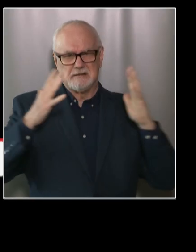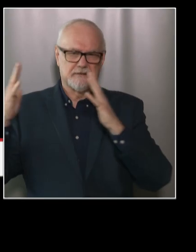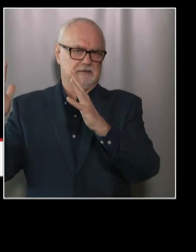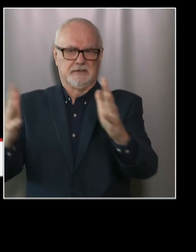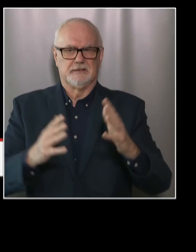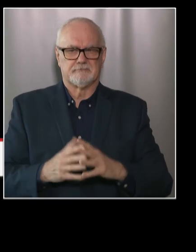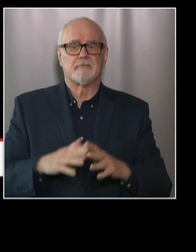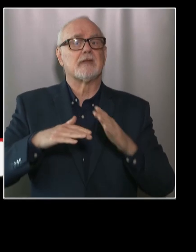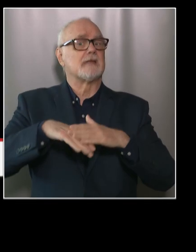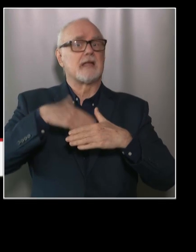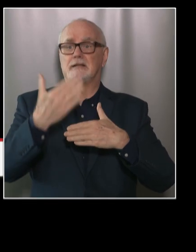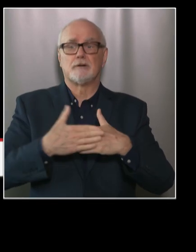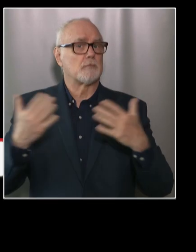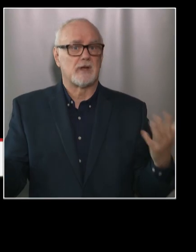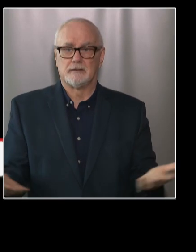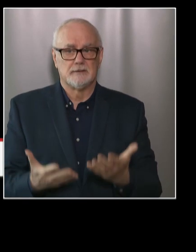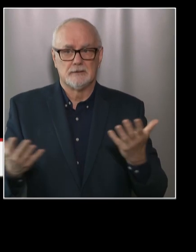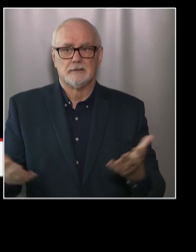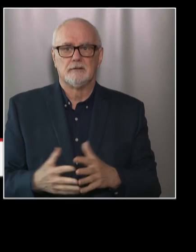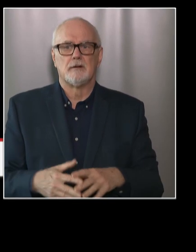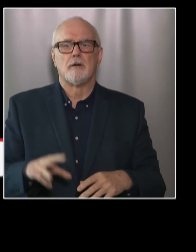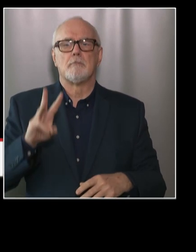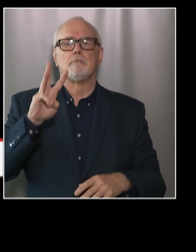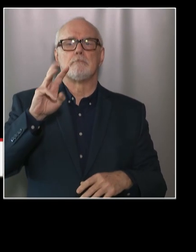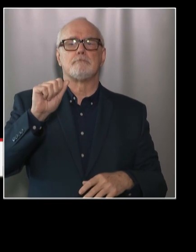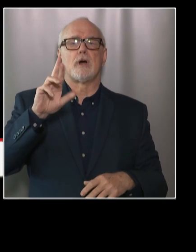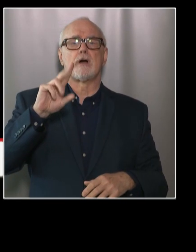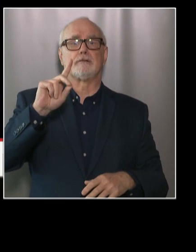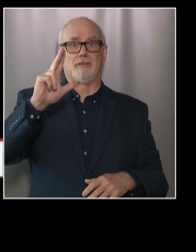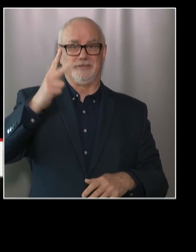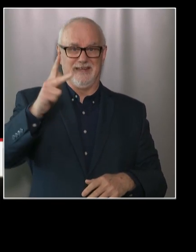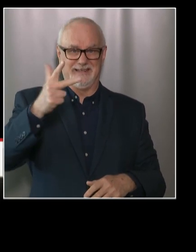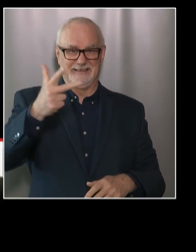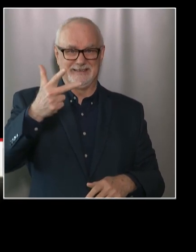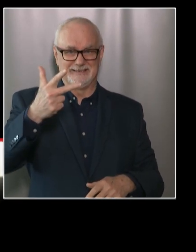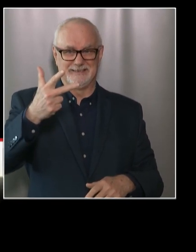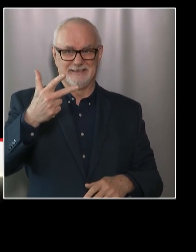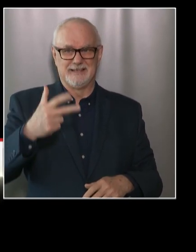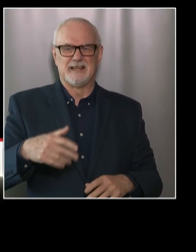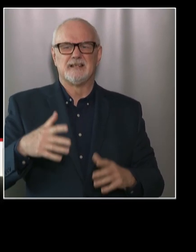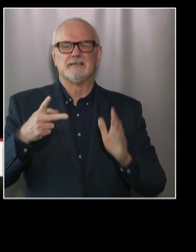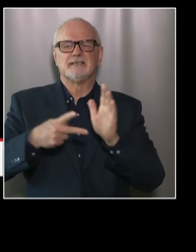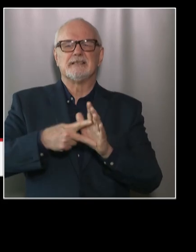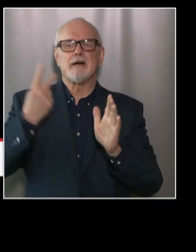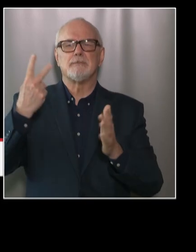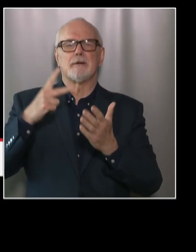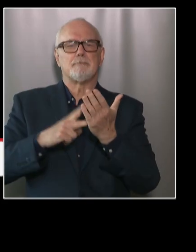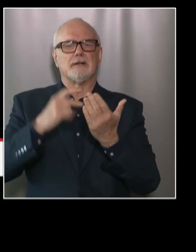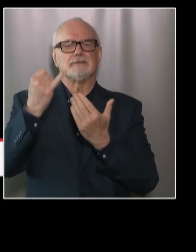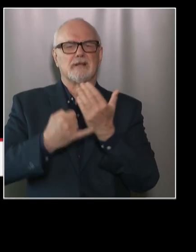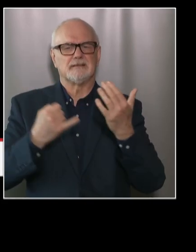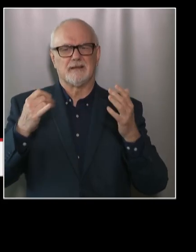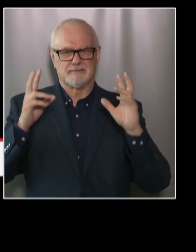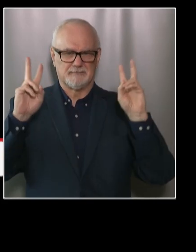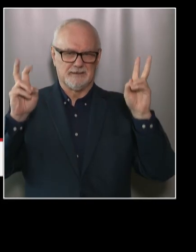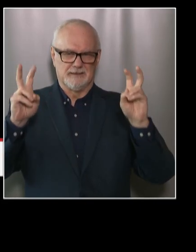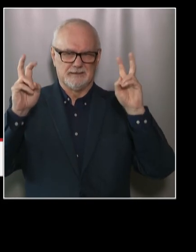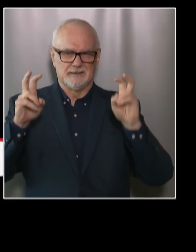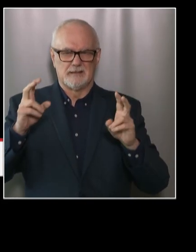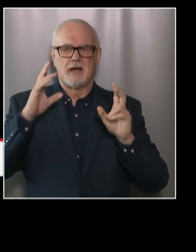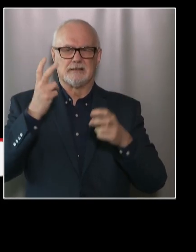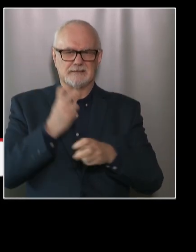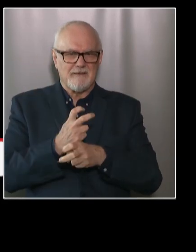Next up, in Ward 3, we have another kind of dual project. Now this is going to be a tough one.